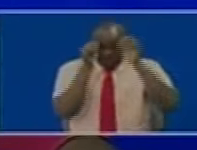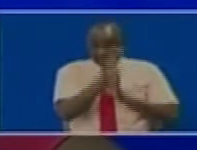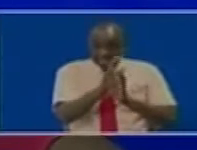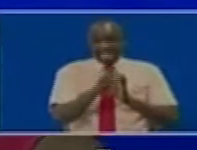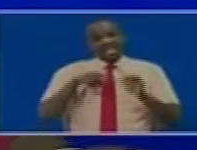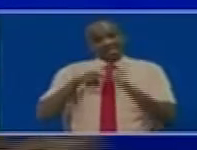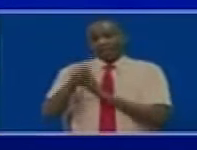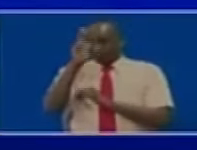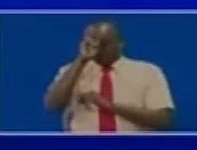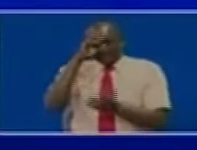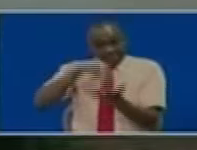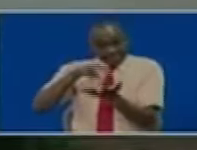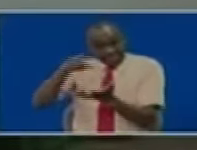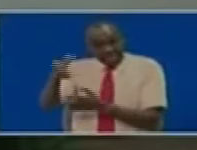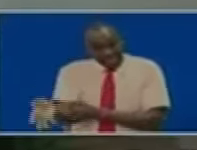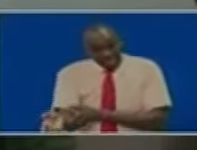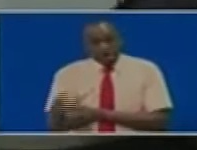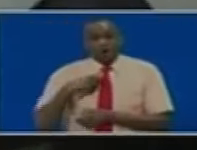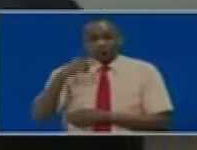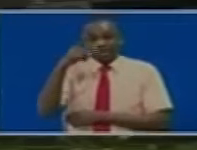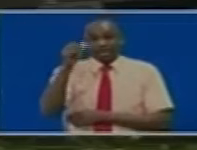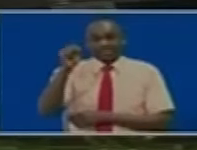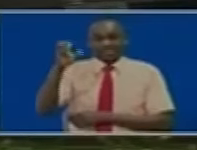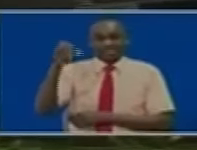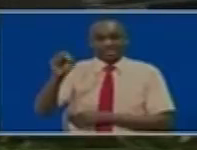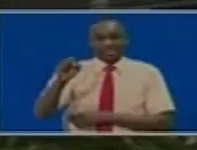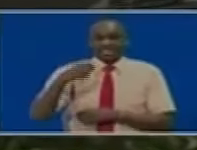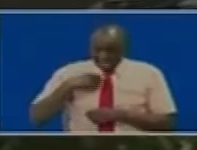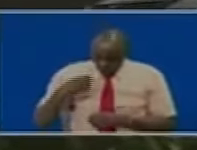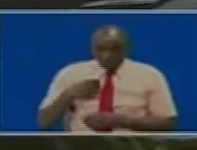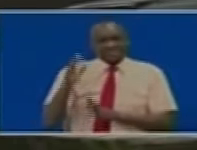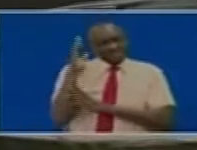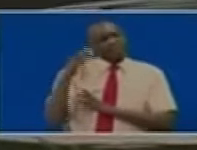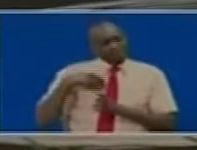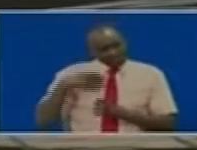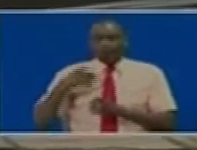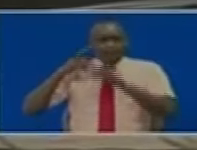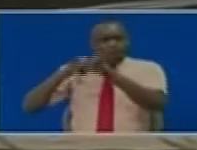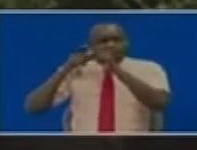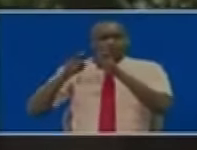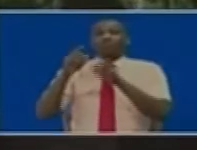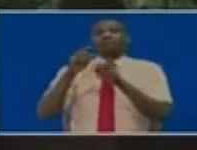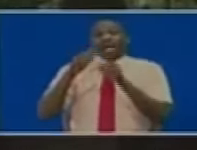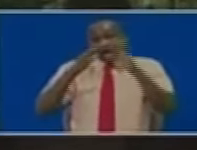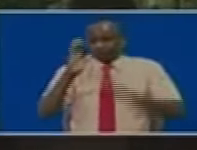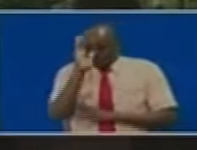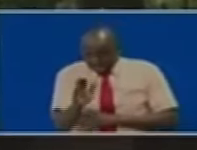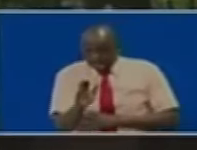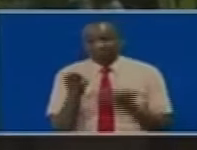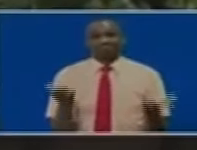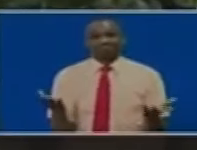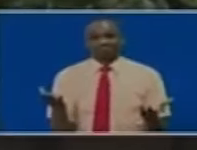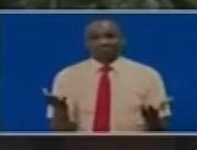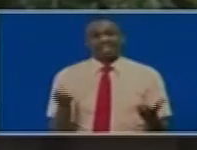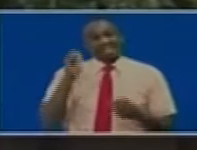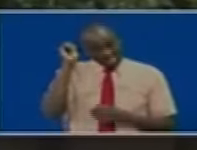attacked a police post in his hometown of Kasese. Security officers stormed his palace amid claims he was harboring fighters. The